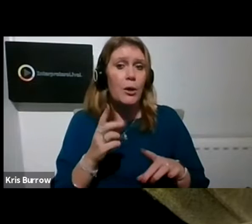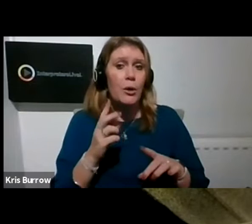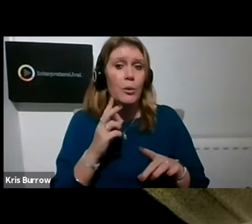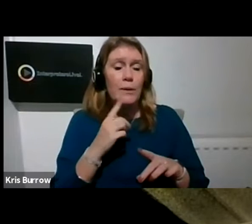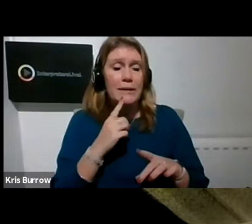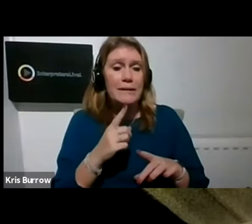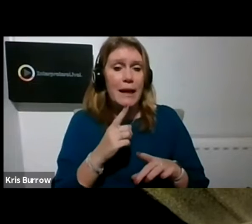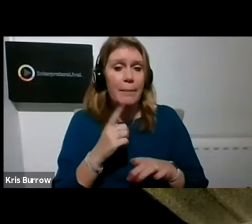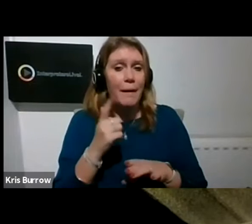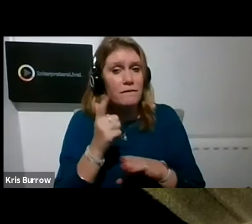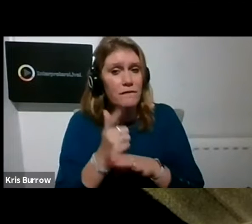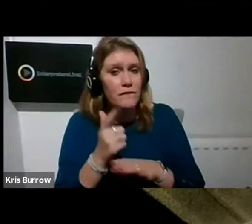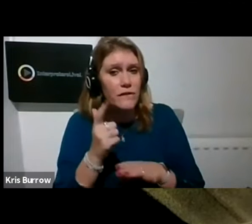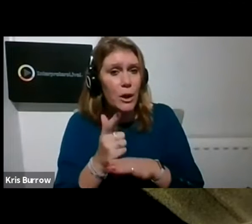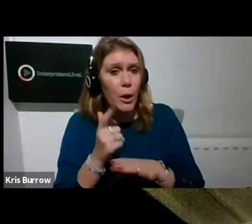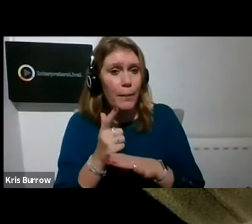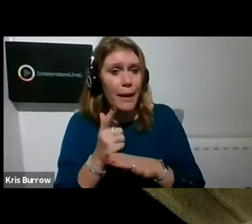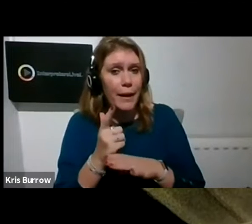going to do that.